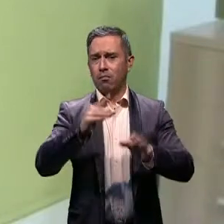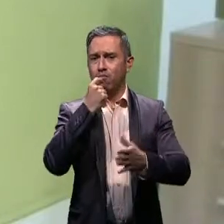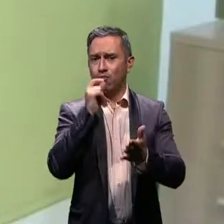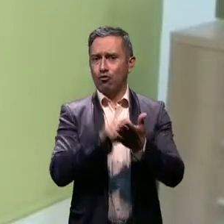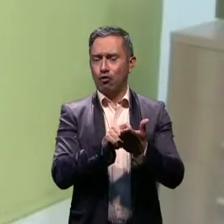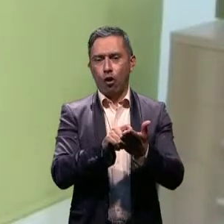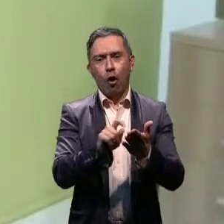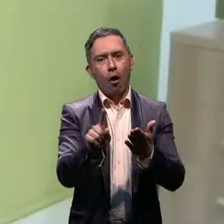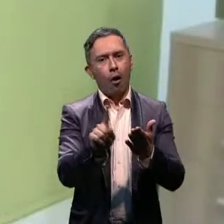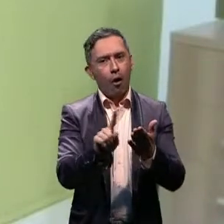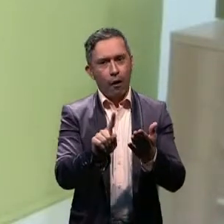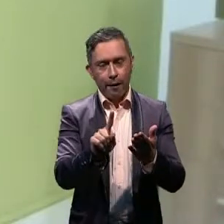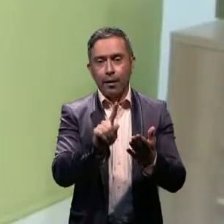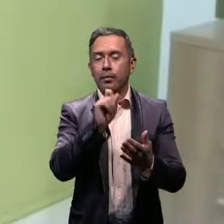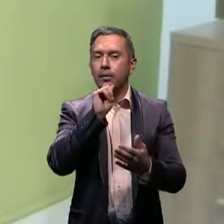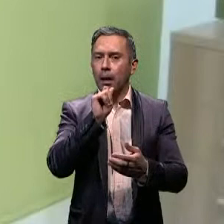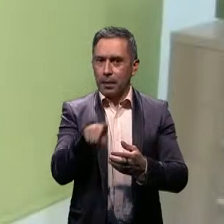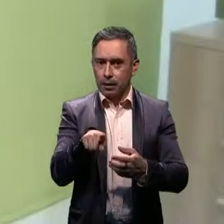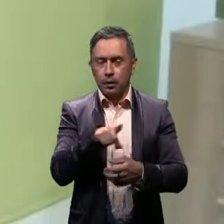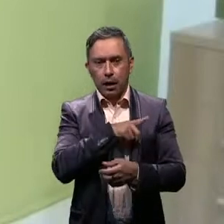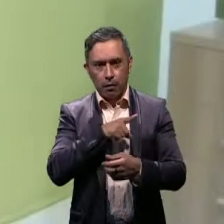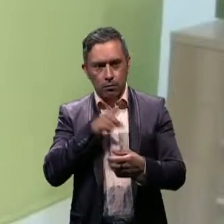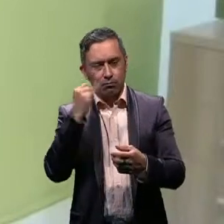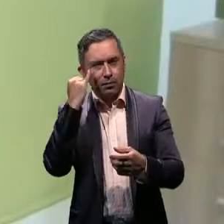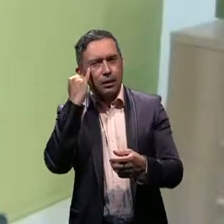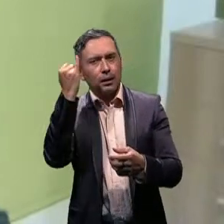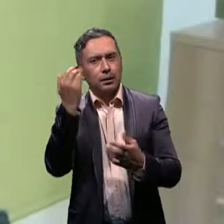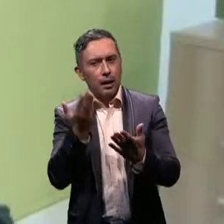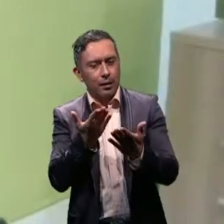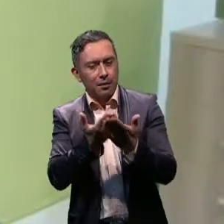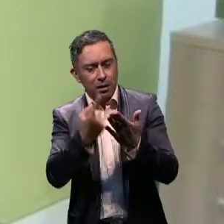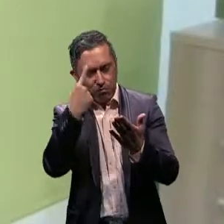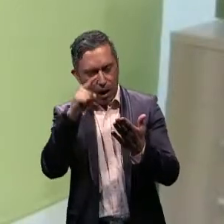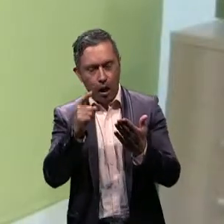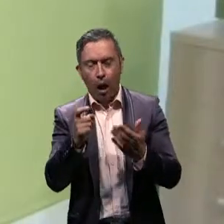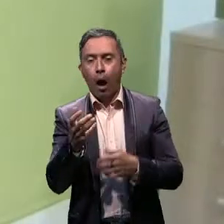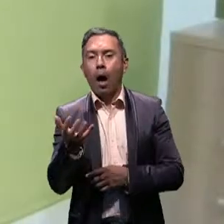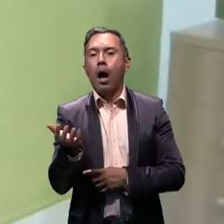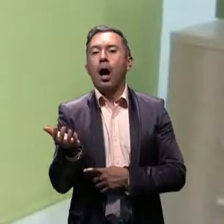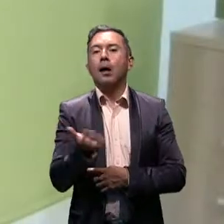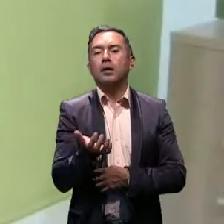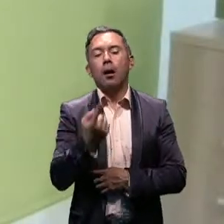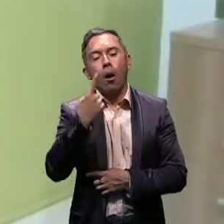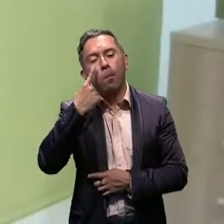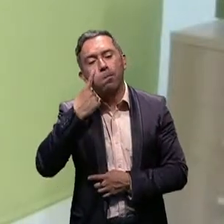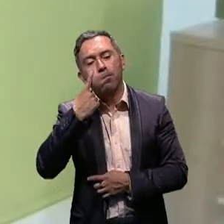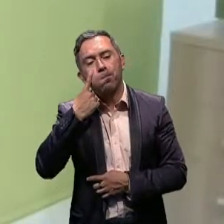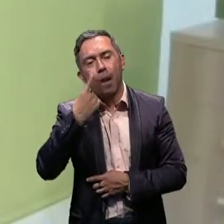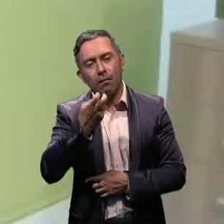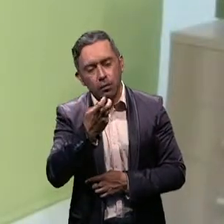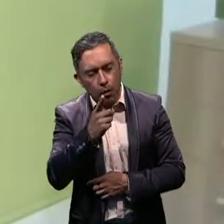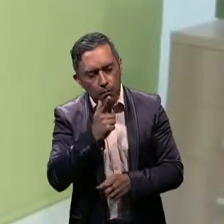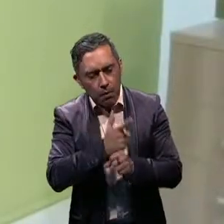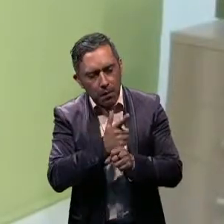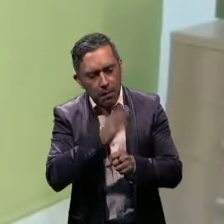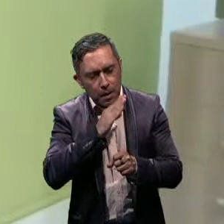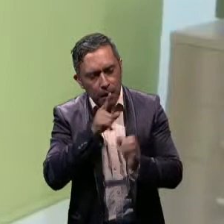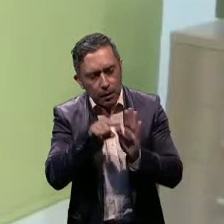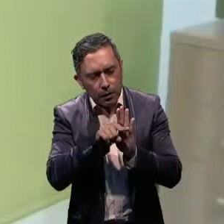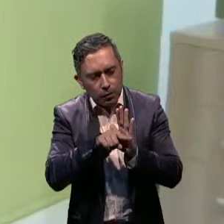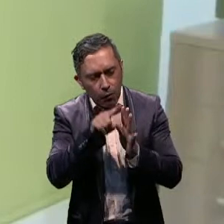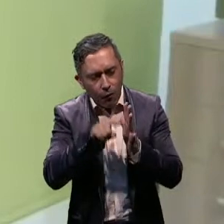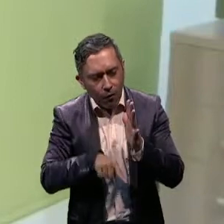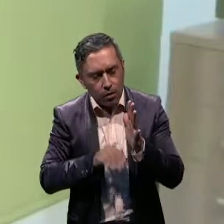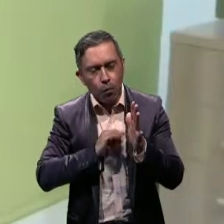facing currently, but we have really to create actions and initiatives before this